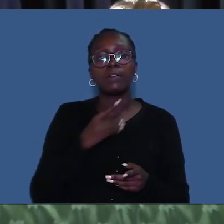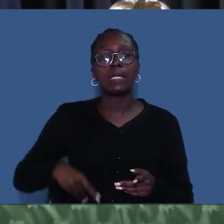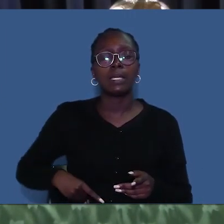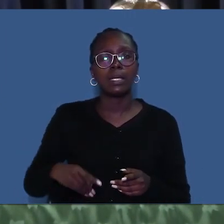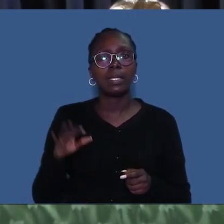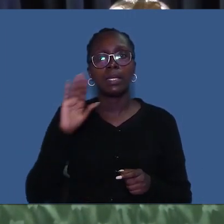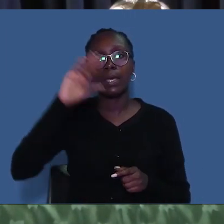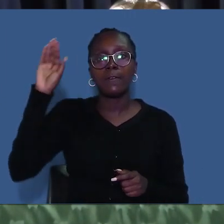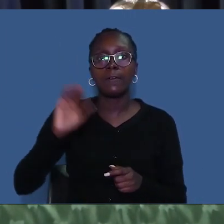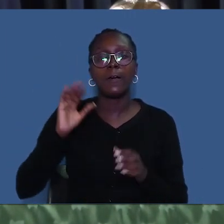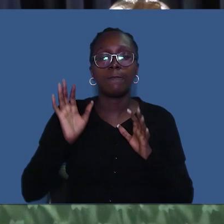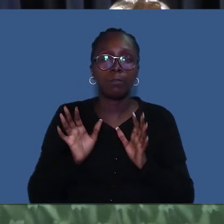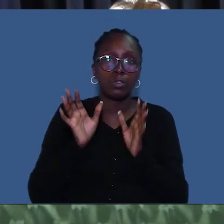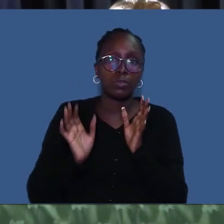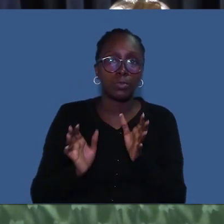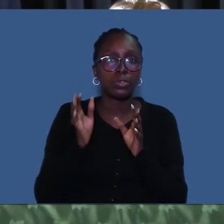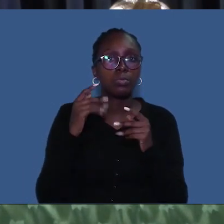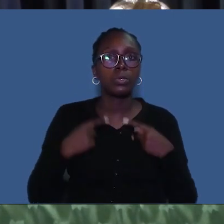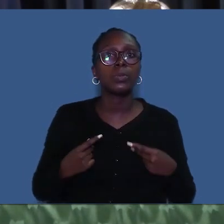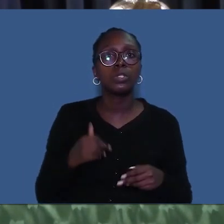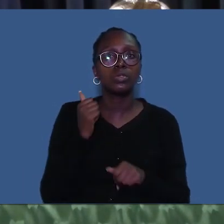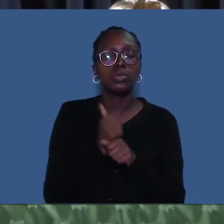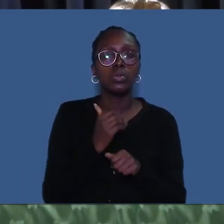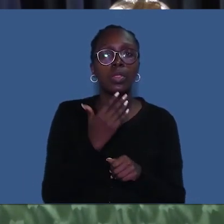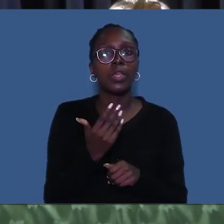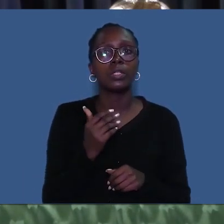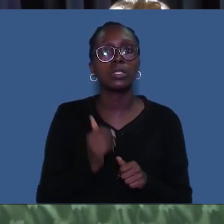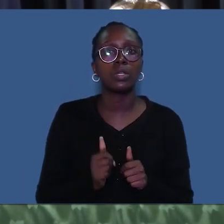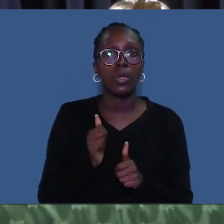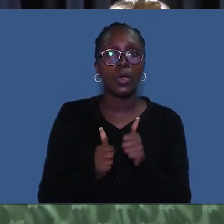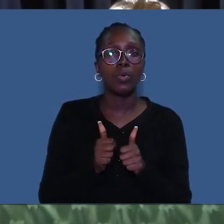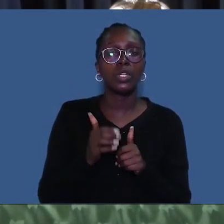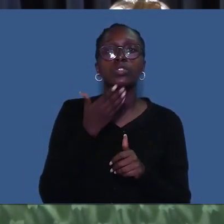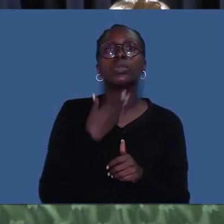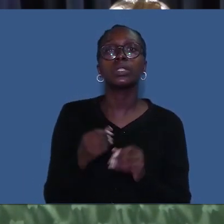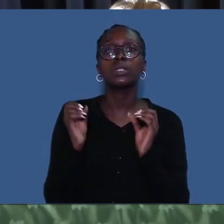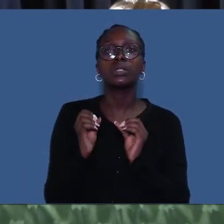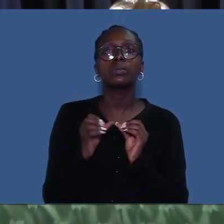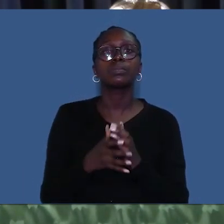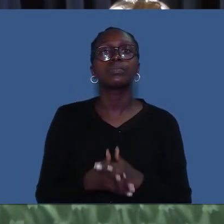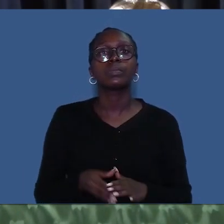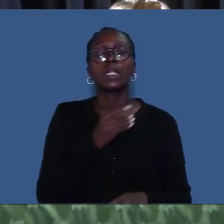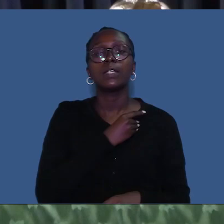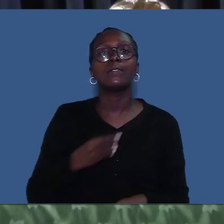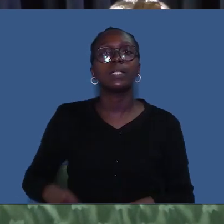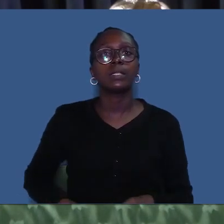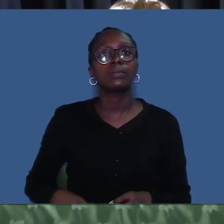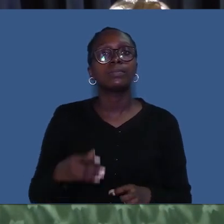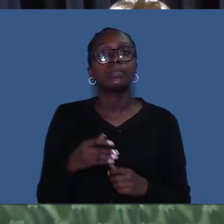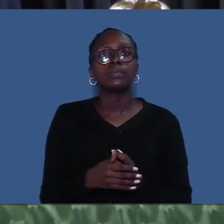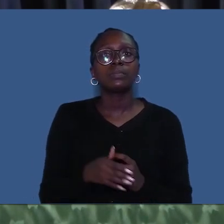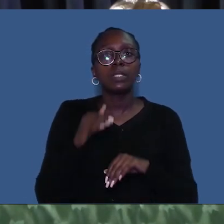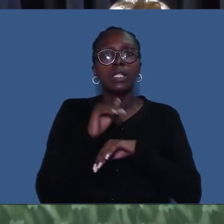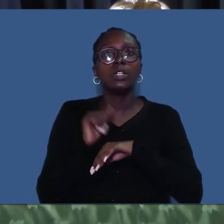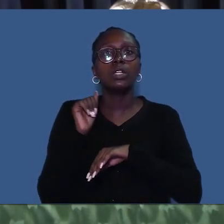never betray the oath of loyalty they make to serve faithfully after taking office. David was called for his